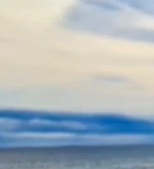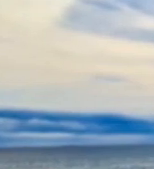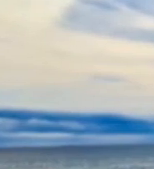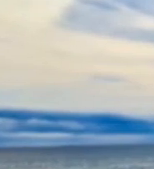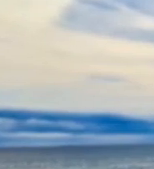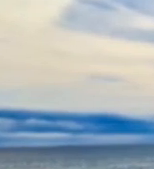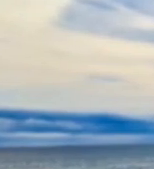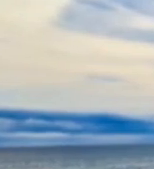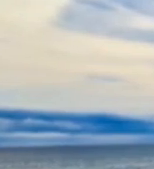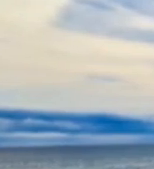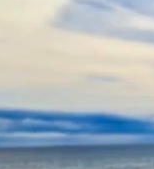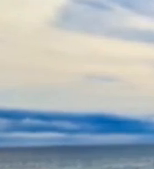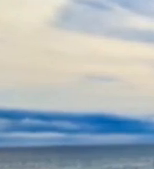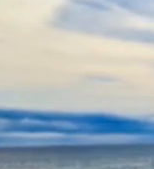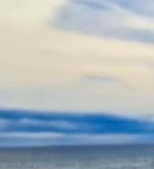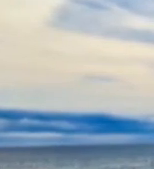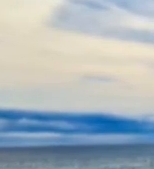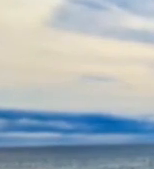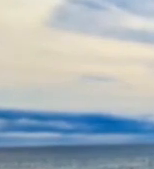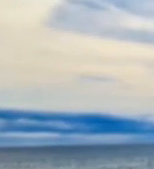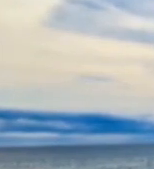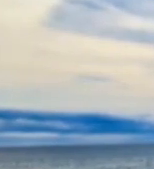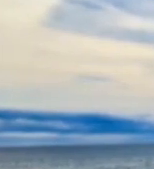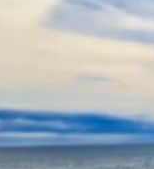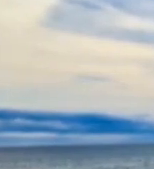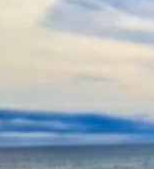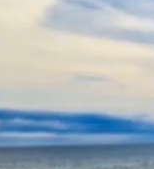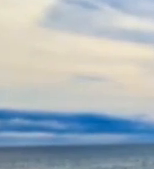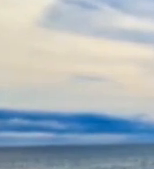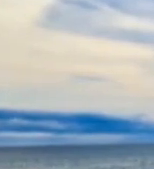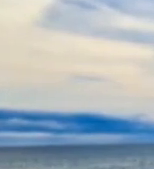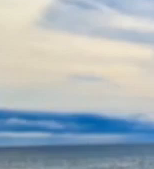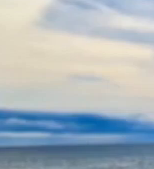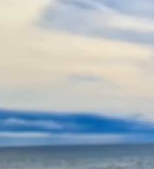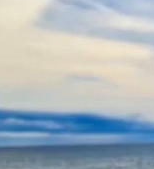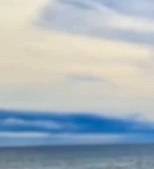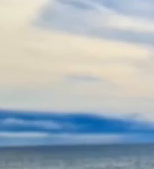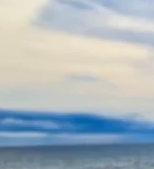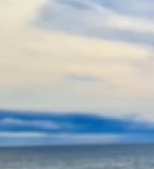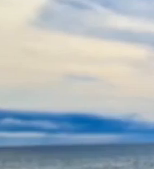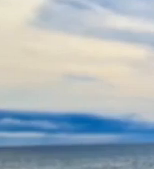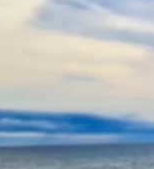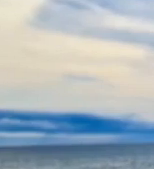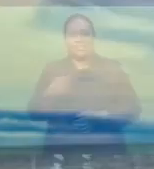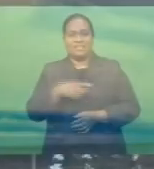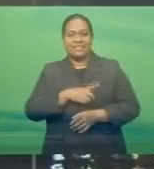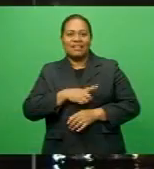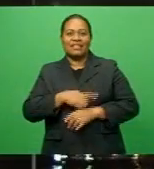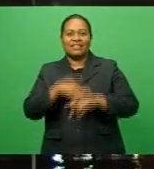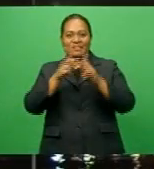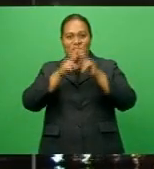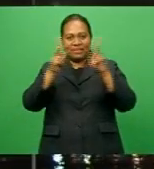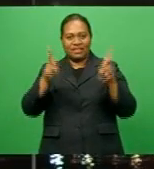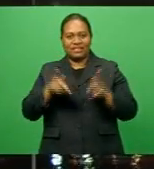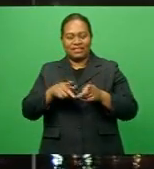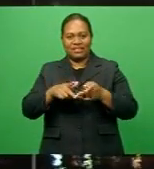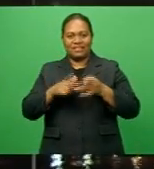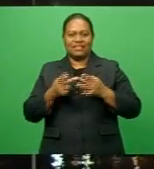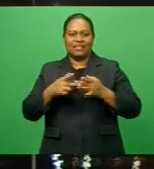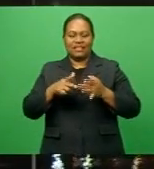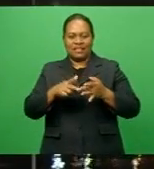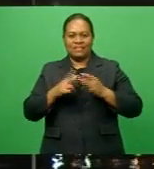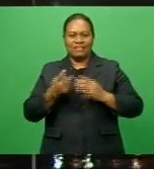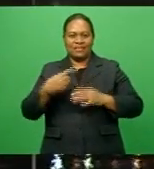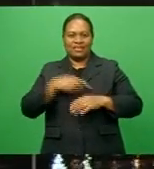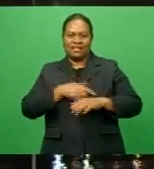passengers prepared to board, and this was sent in by Peter Tavo. And you can send us newsworthy pictures and videos on email